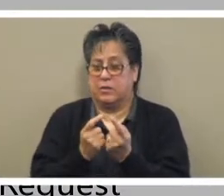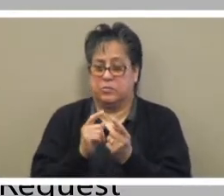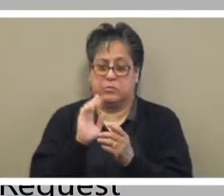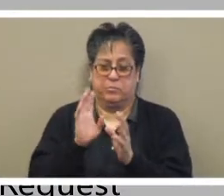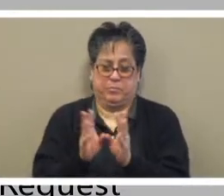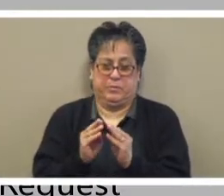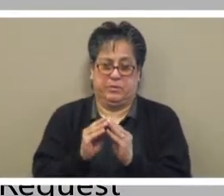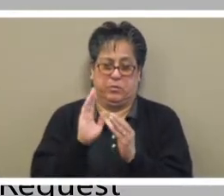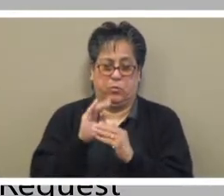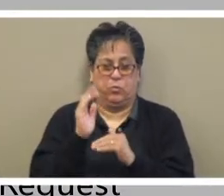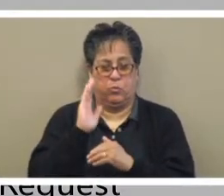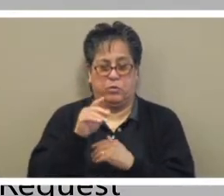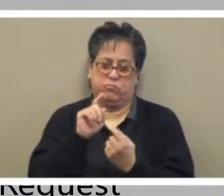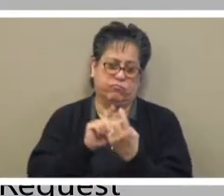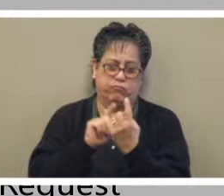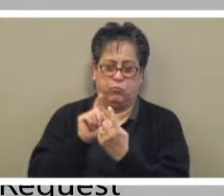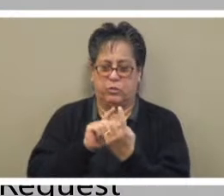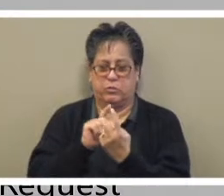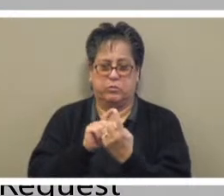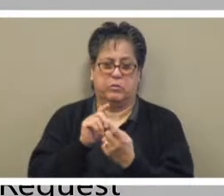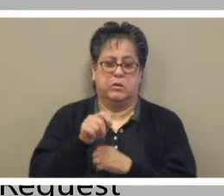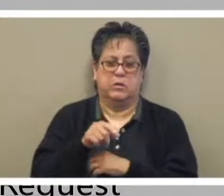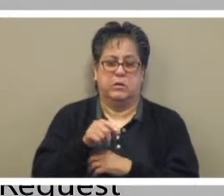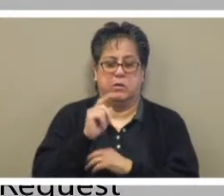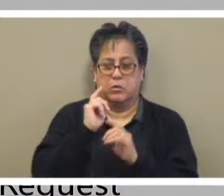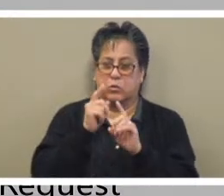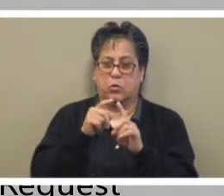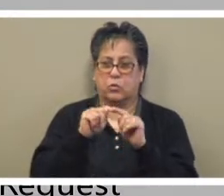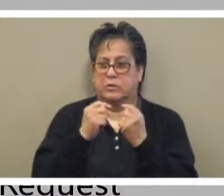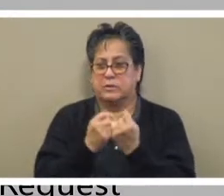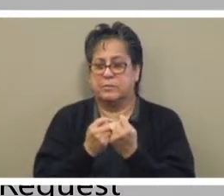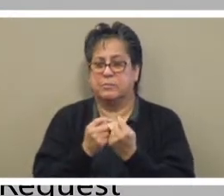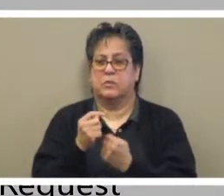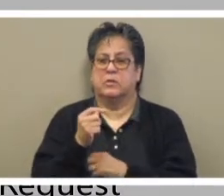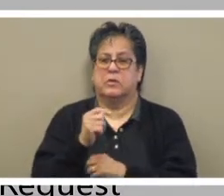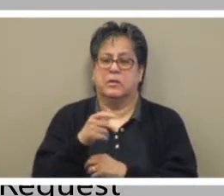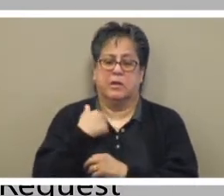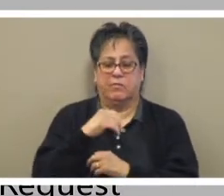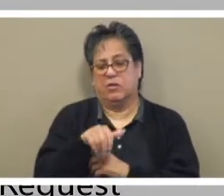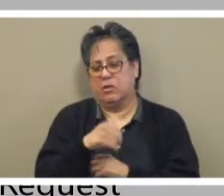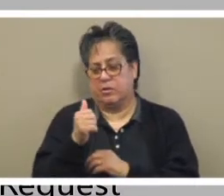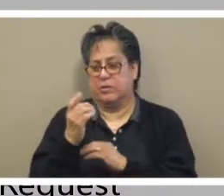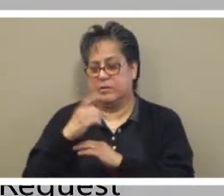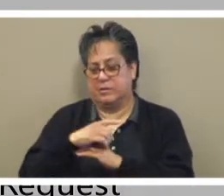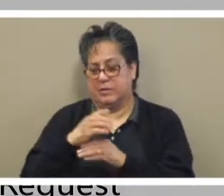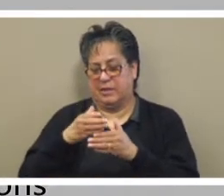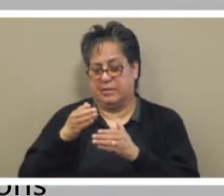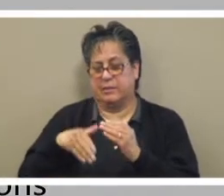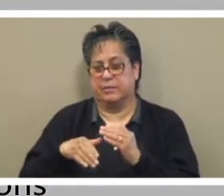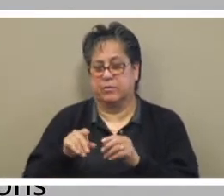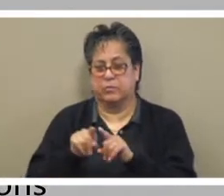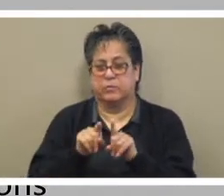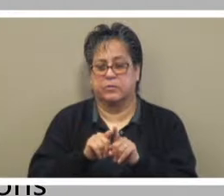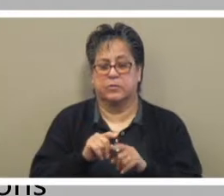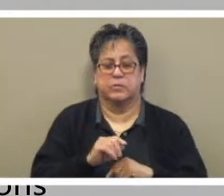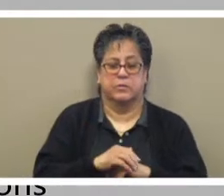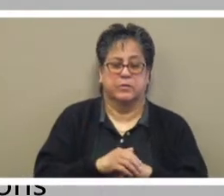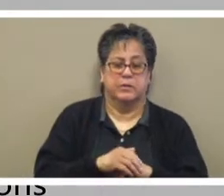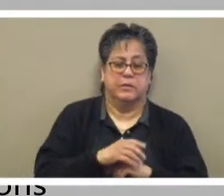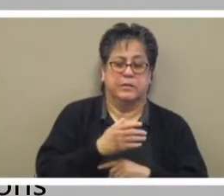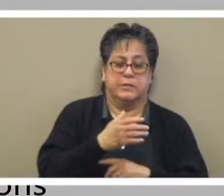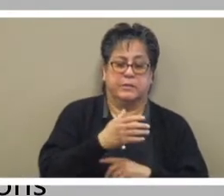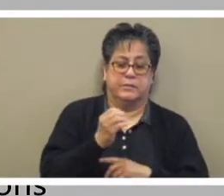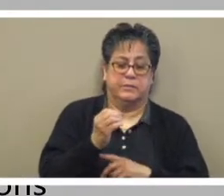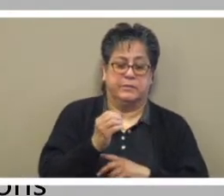going to be one-on-one, and then we'll go into the goal team presentations. We've got additional dates at the end of this presentation as well. And